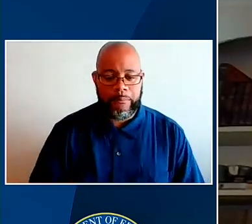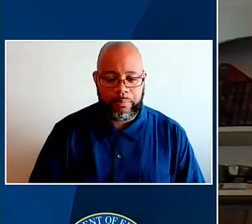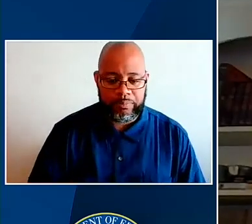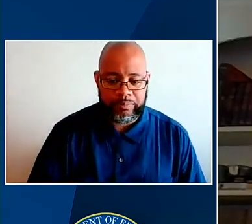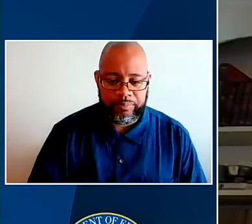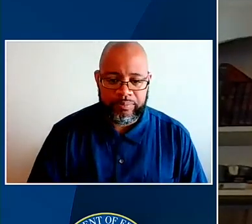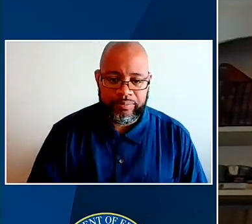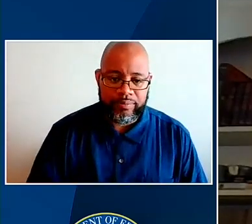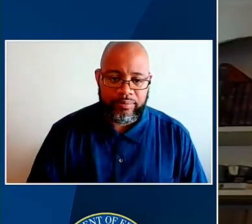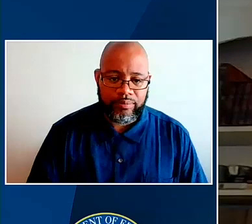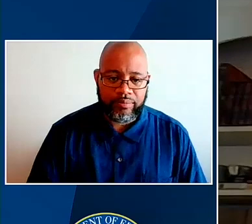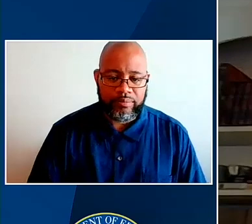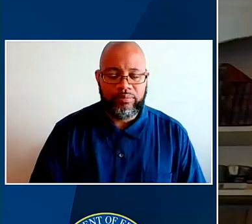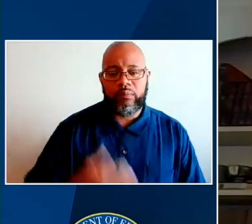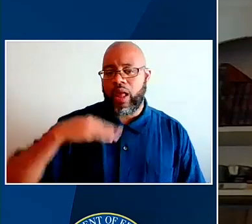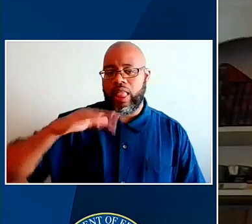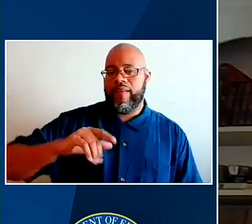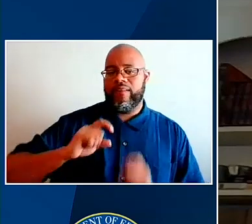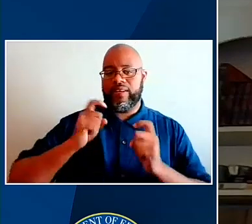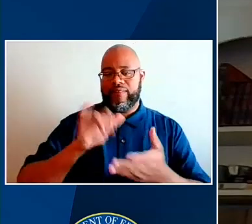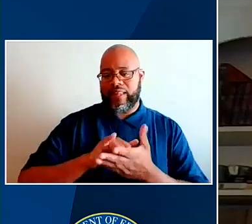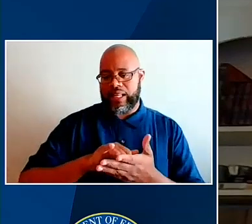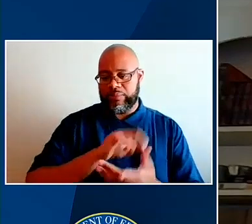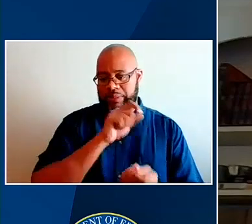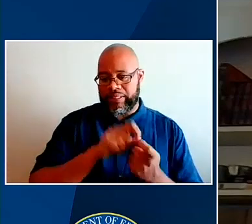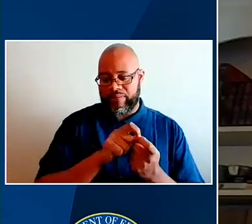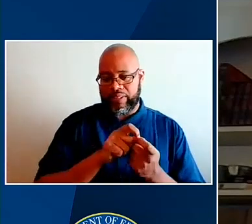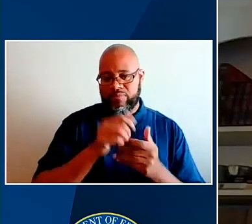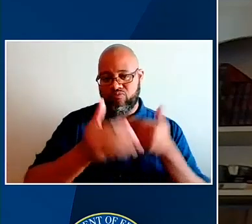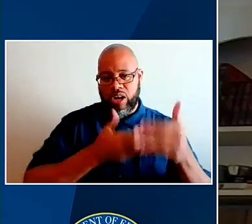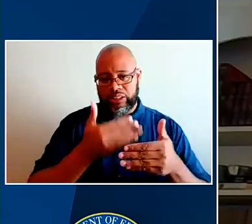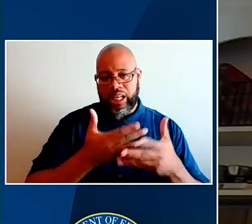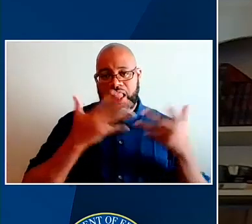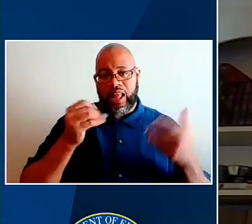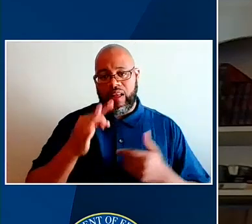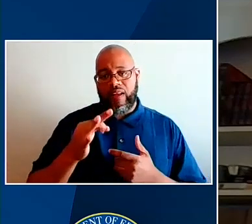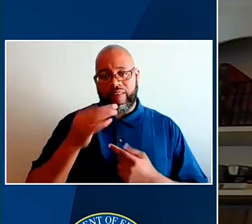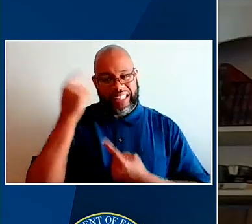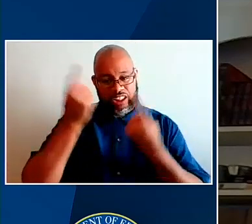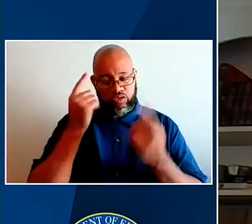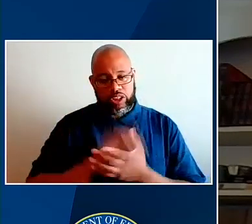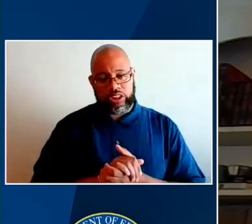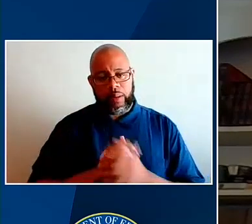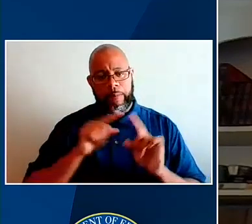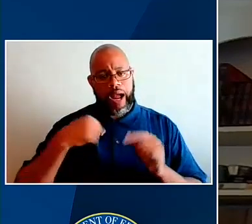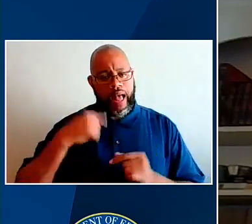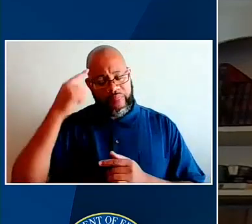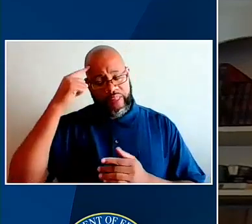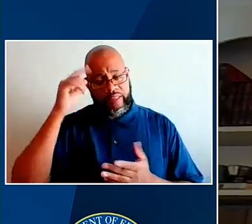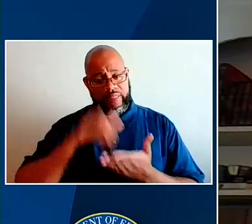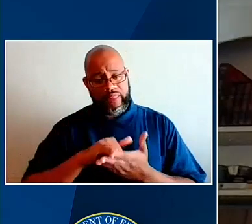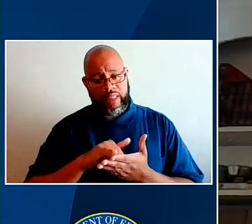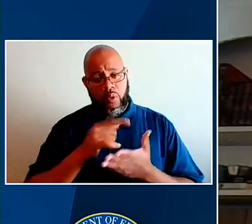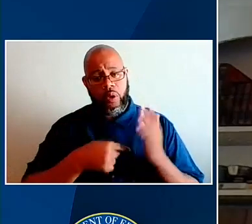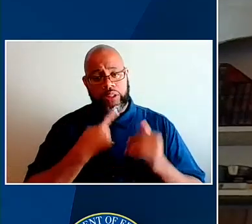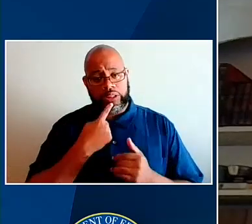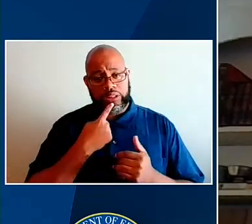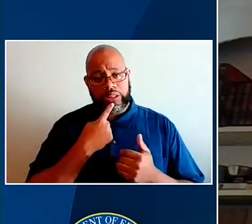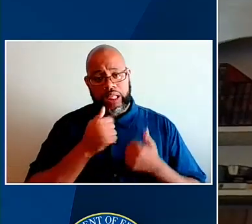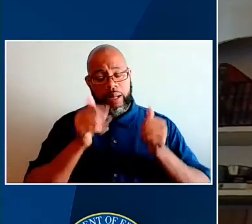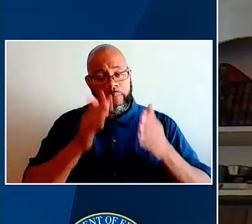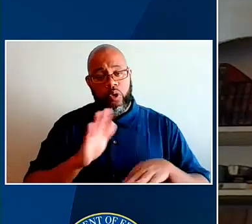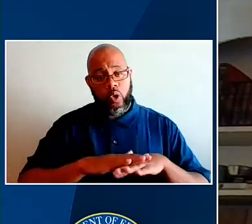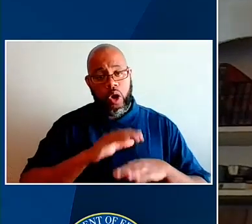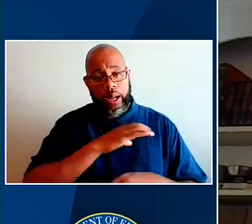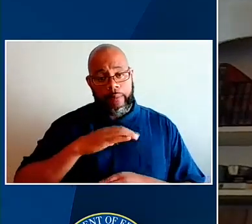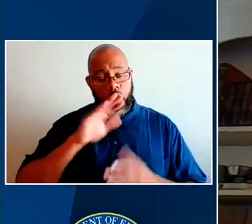We haven't given that particular process a great deal of consideration yet, but I think what I would say is to anybody on the committee, all